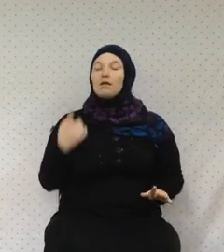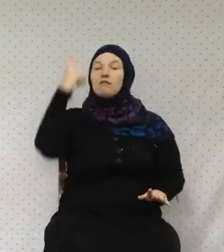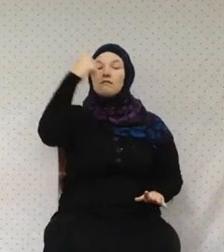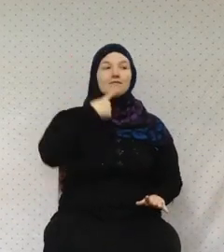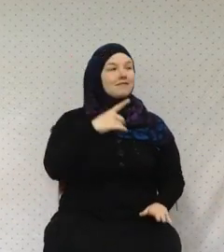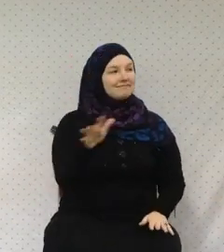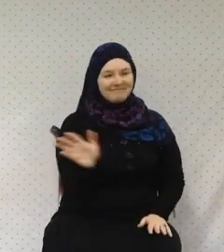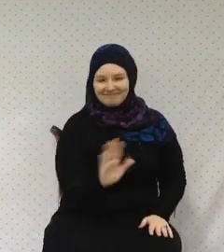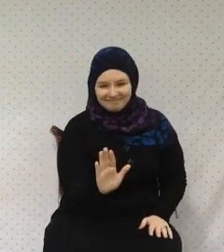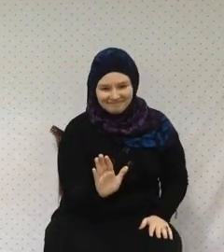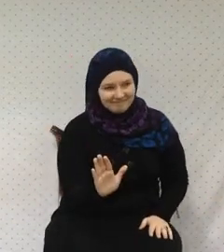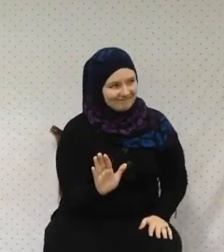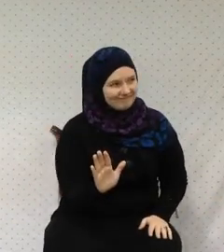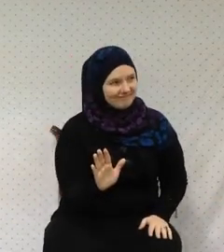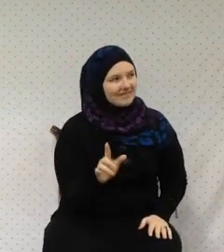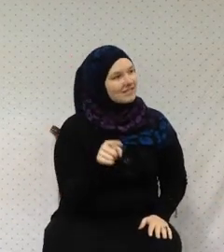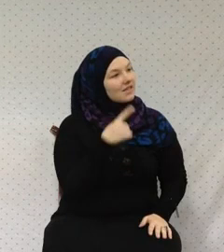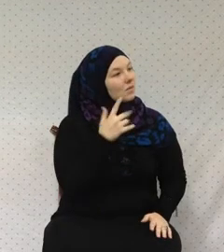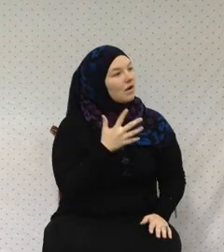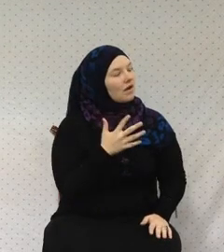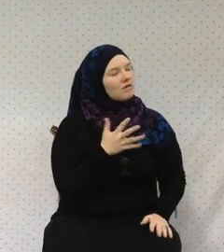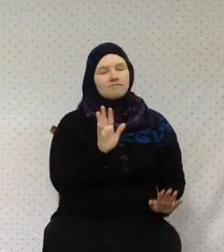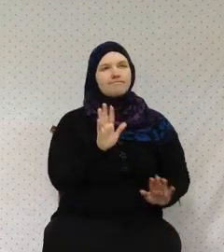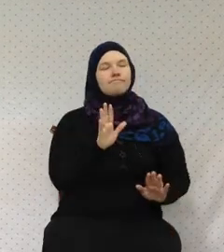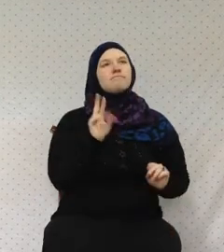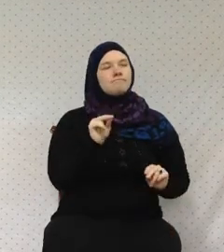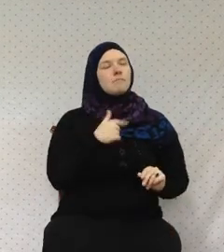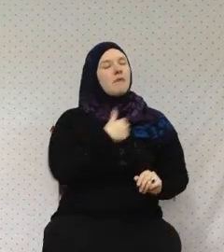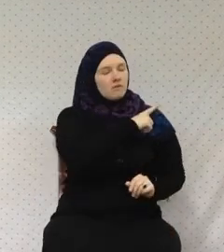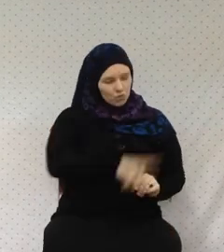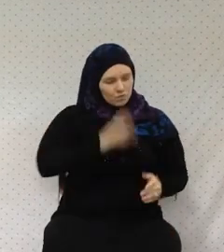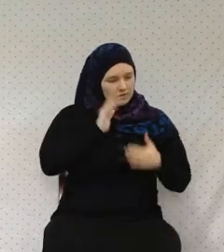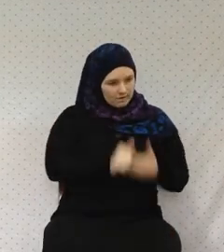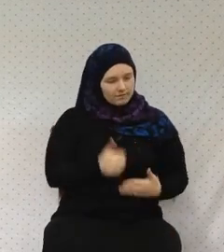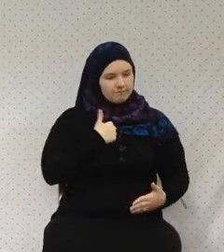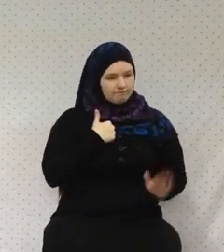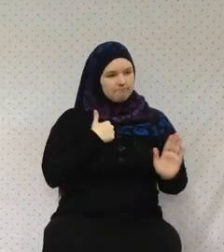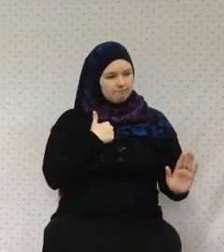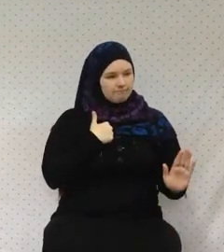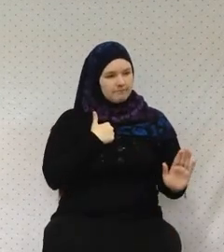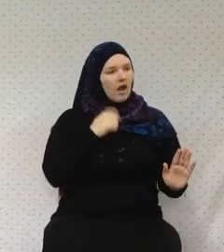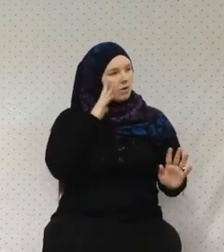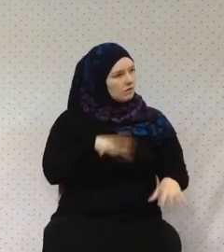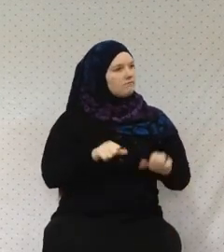sayahdeen. I have my Lord with me. He is going to guide me.